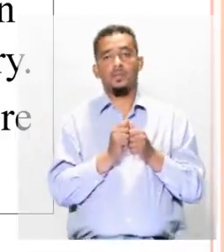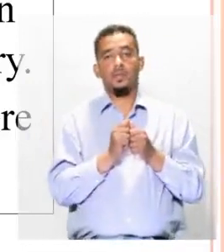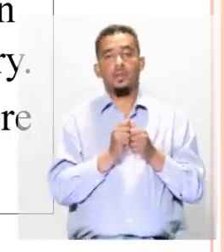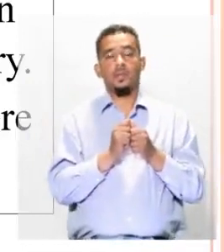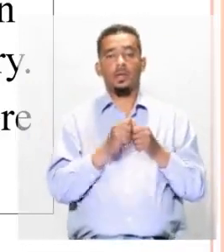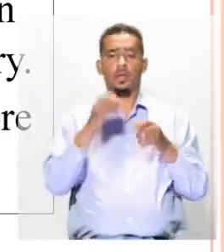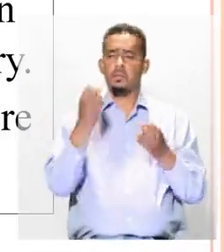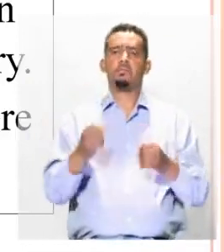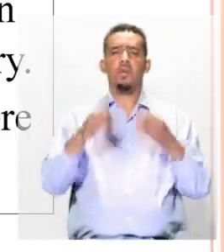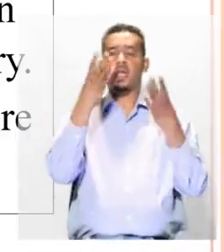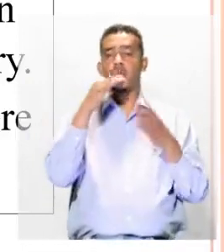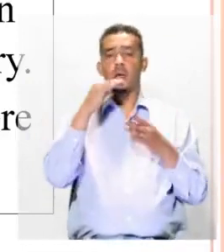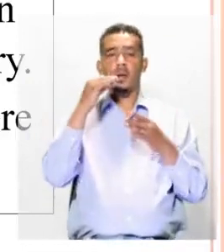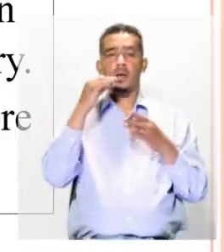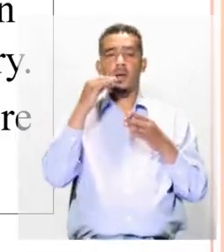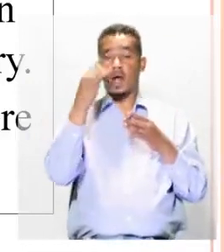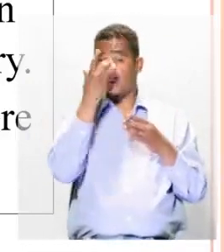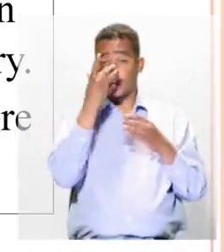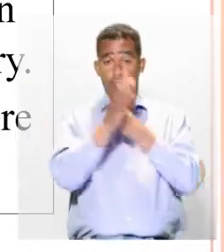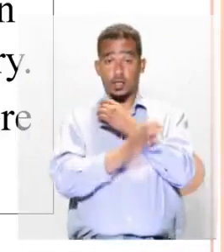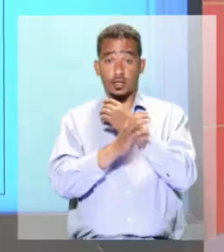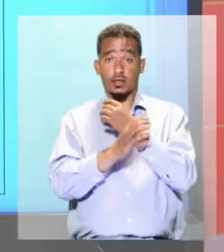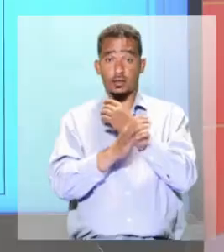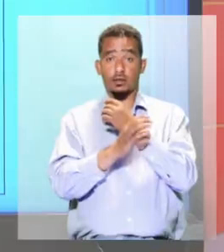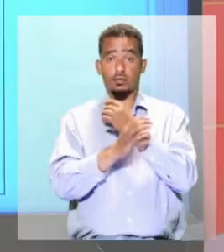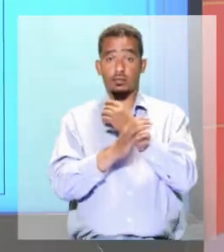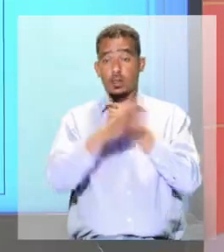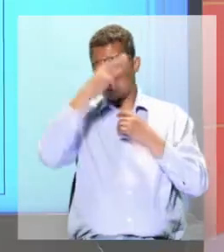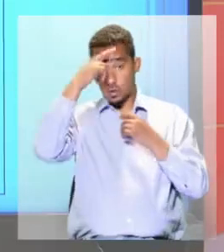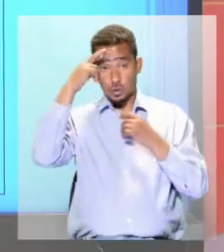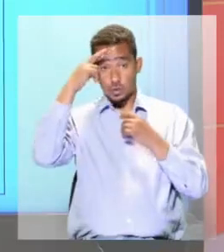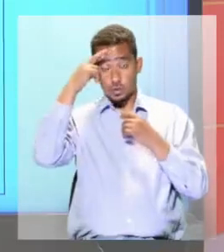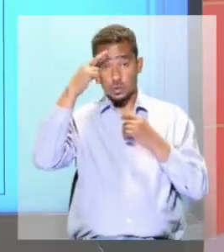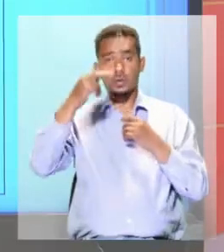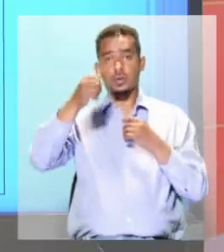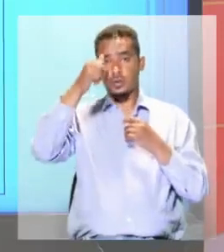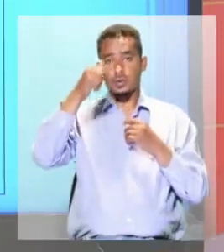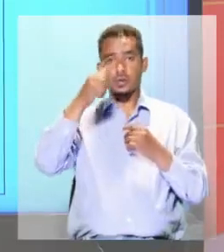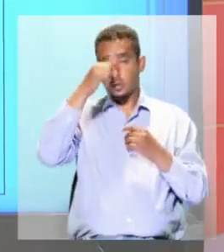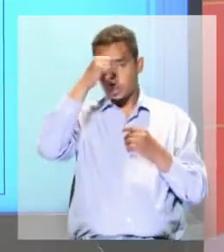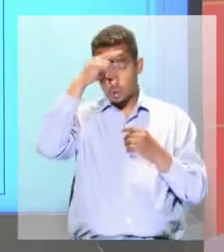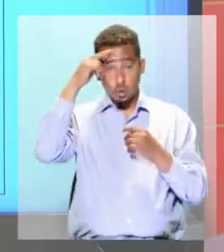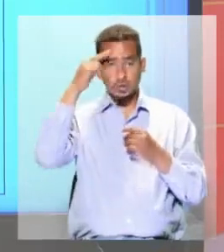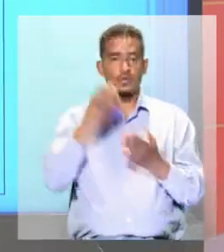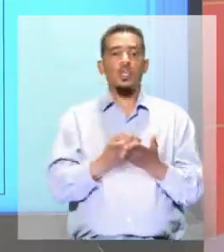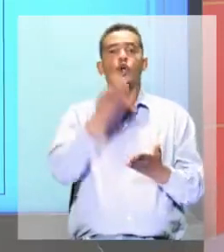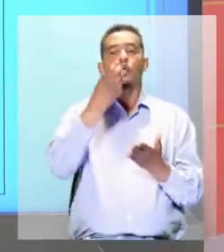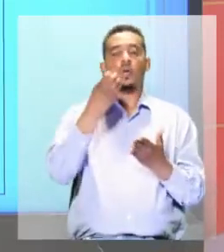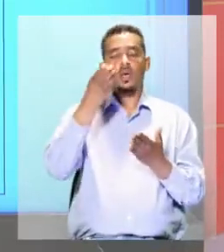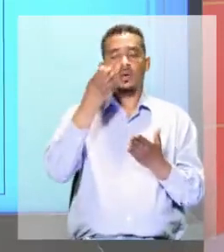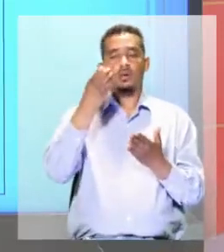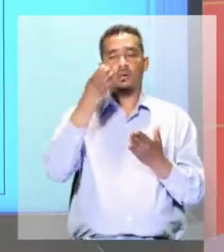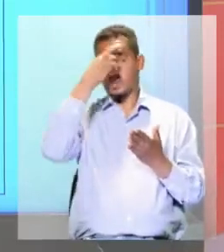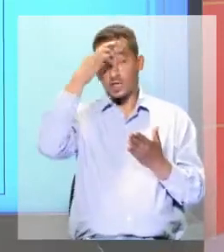practice in many parts of Africa and caused mainly by economic reasons.